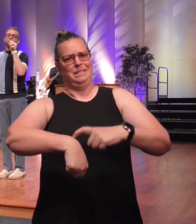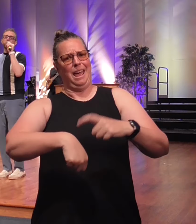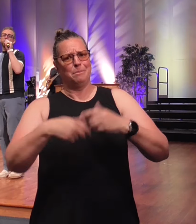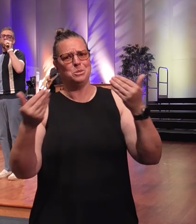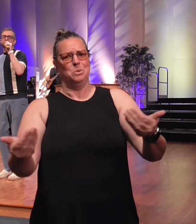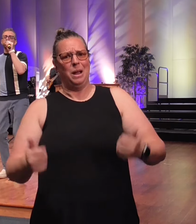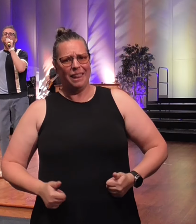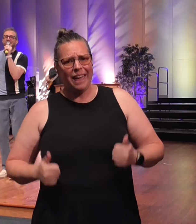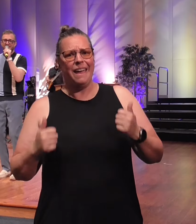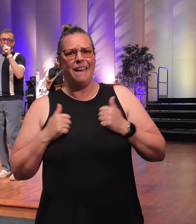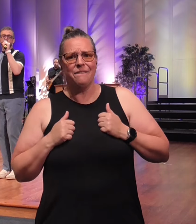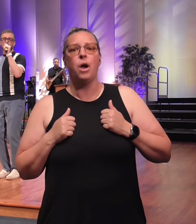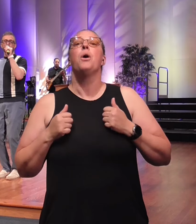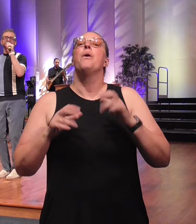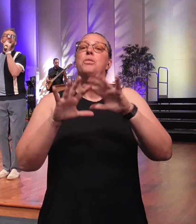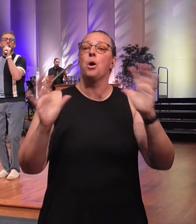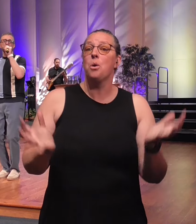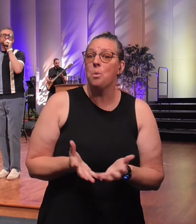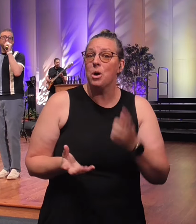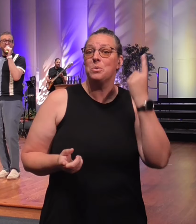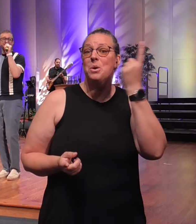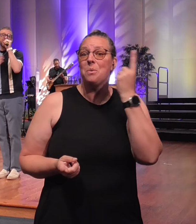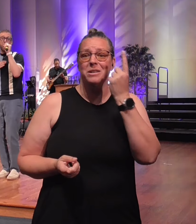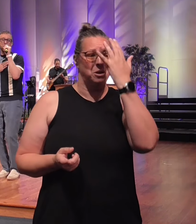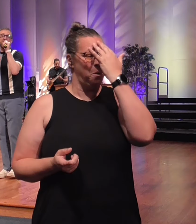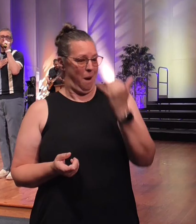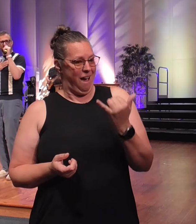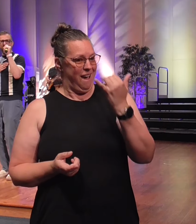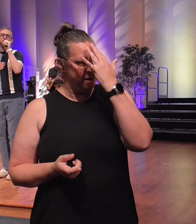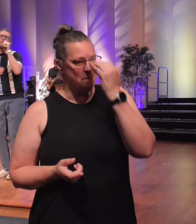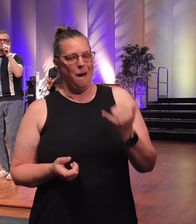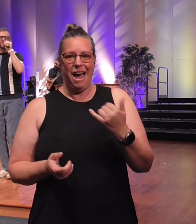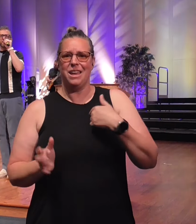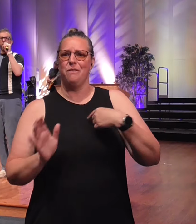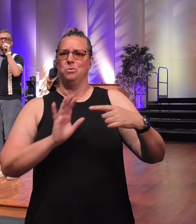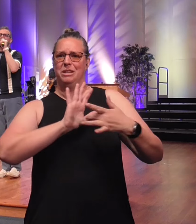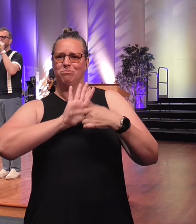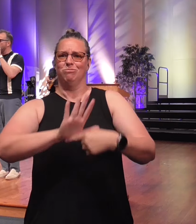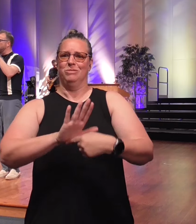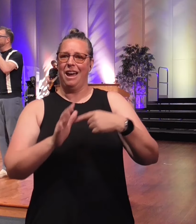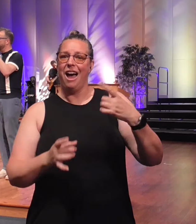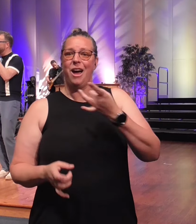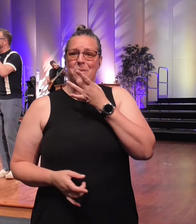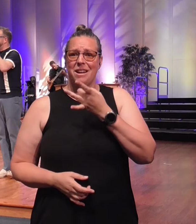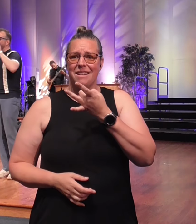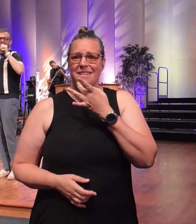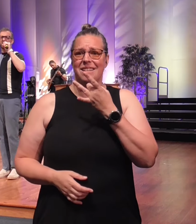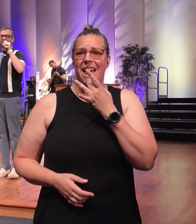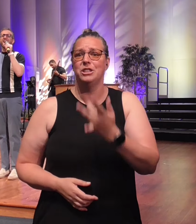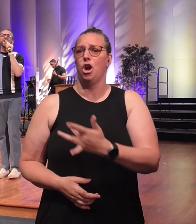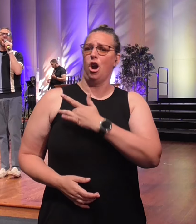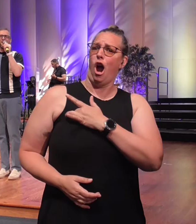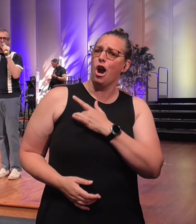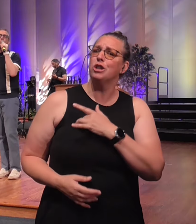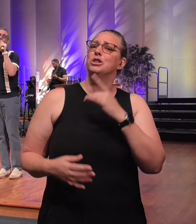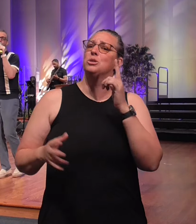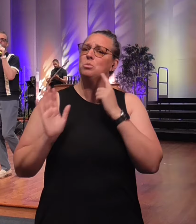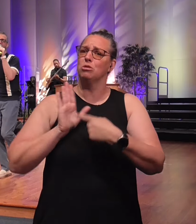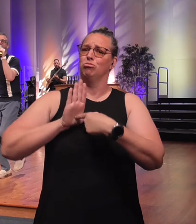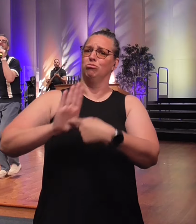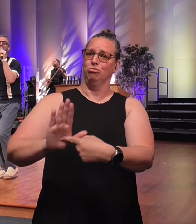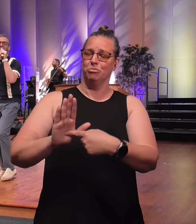The world will Wonder why if you and I will shine our light and hearts discover love. When we decide to let ours